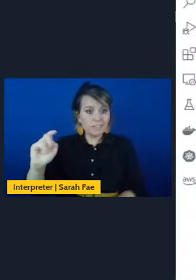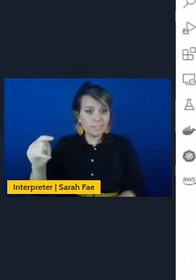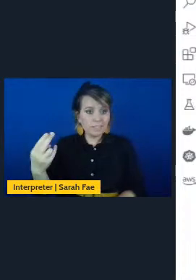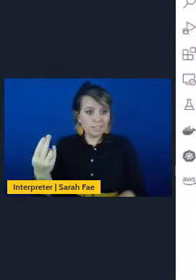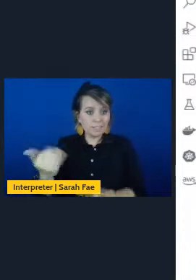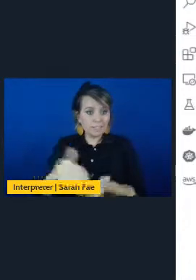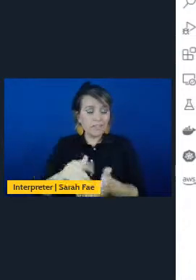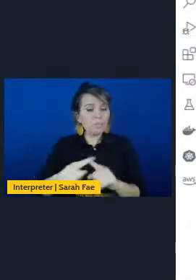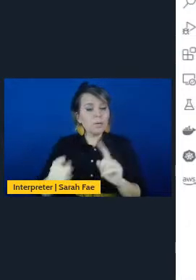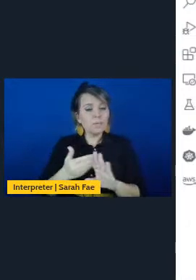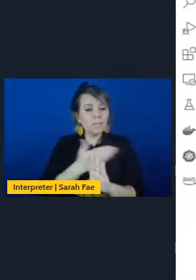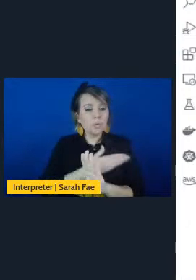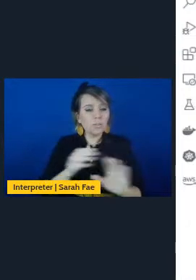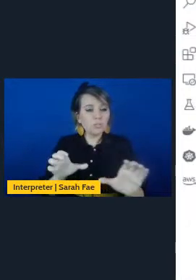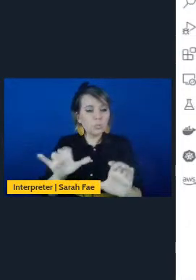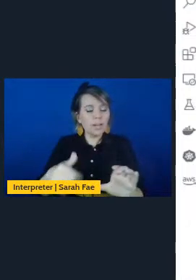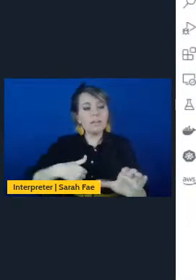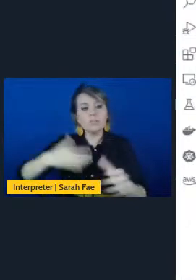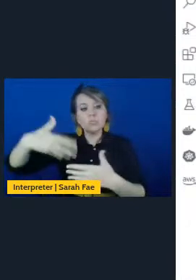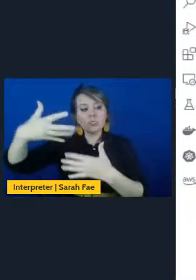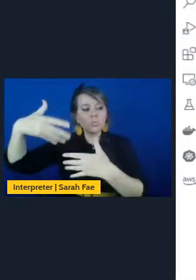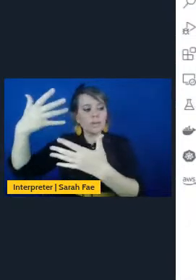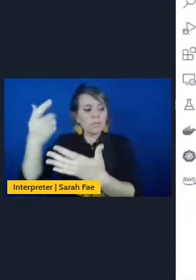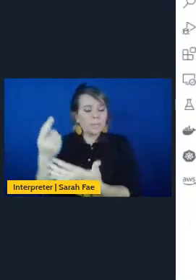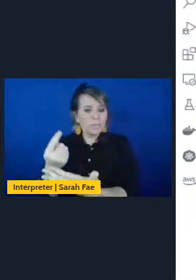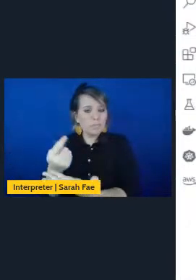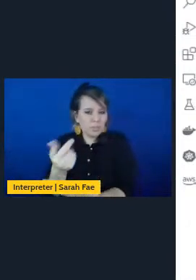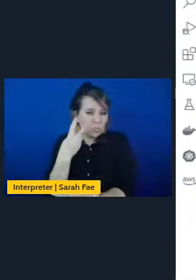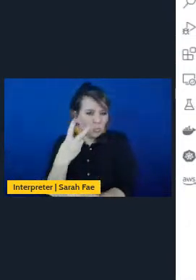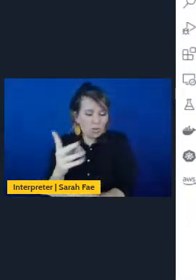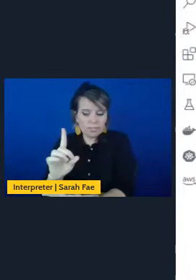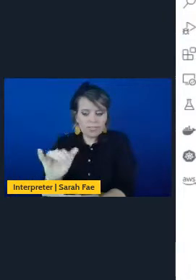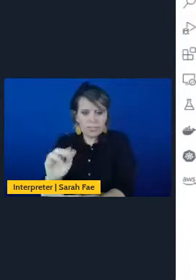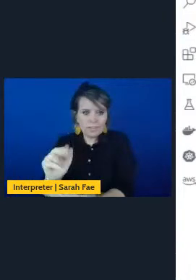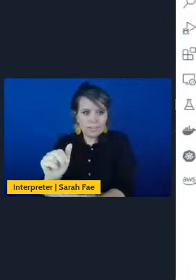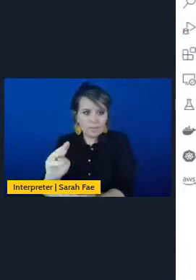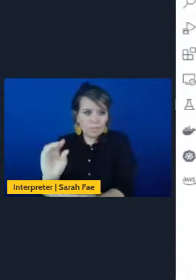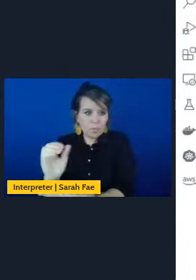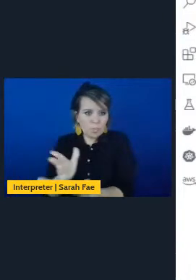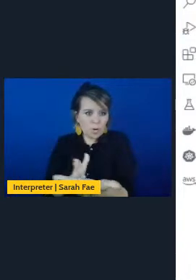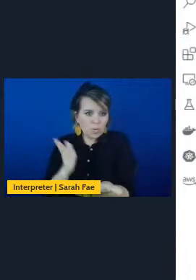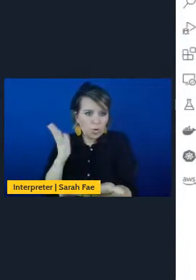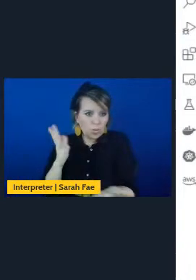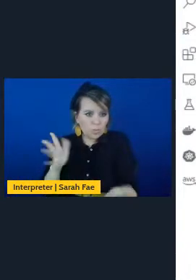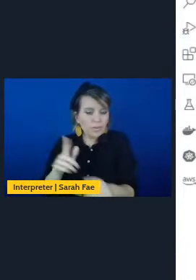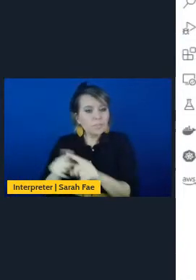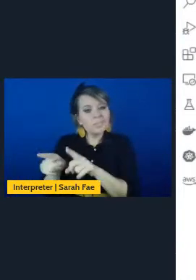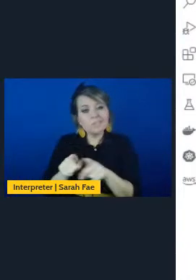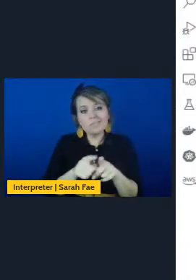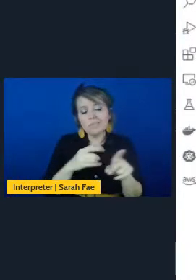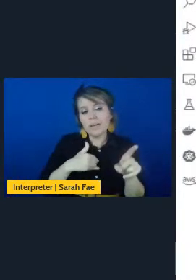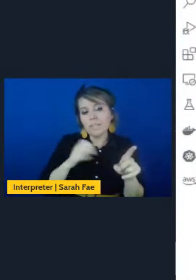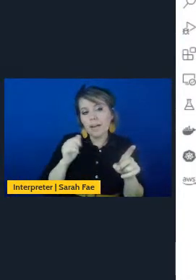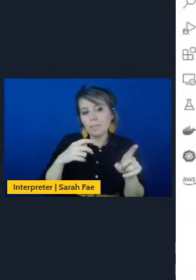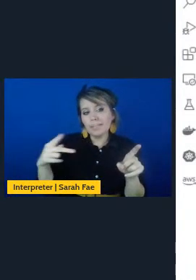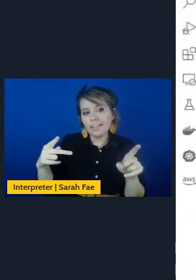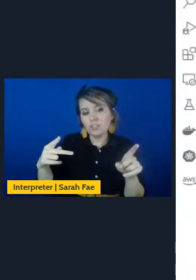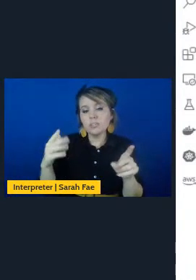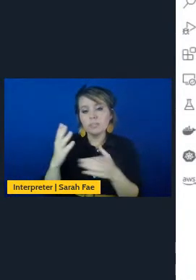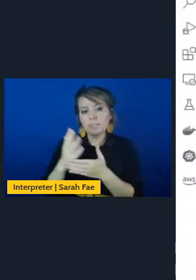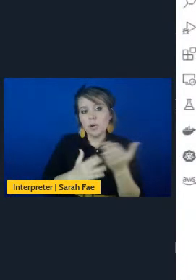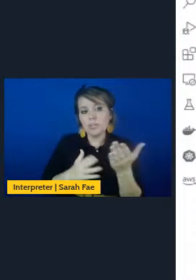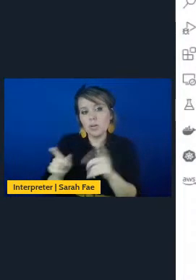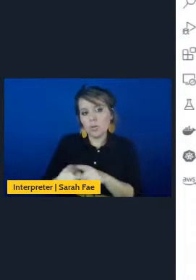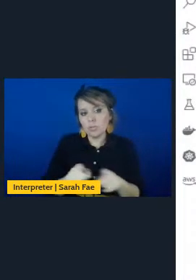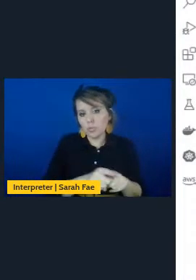before I do that, if I were to scroll down a little bit, so you saw the DynamoDB part, but there is also the application part as